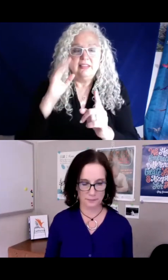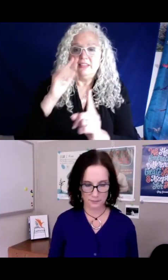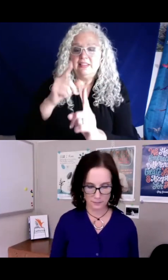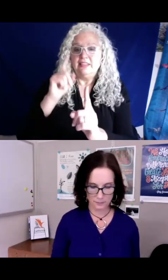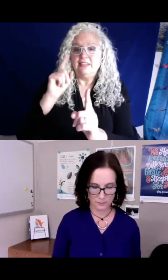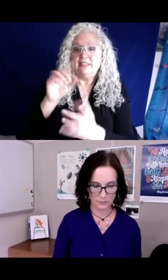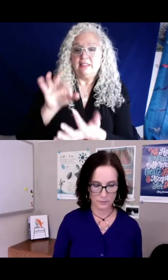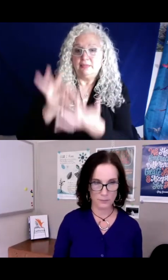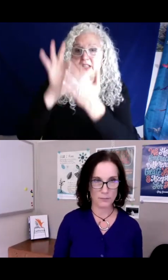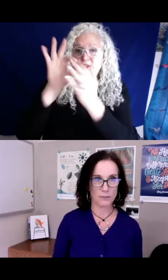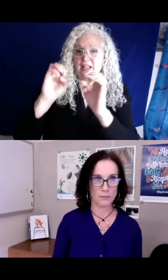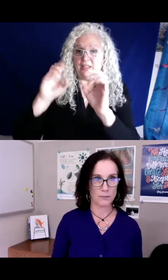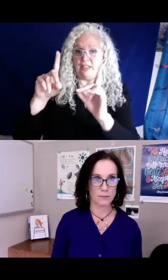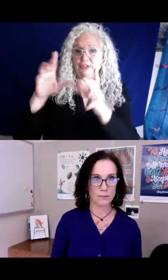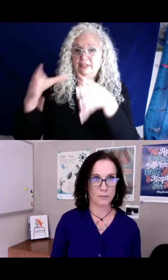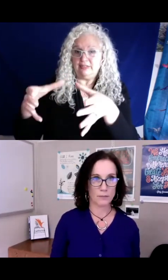Now,